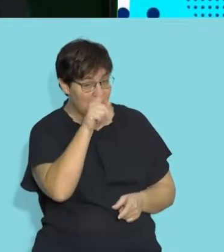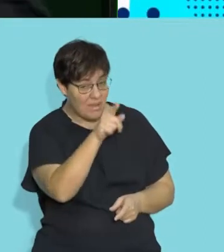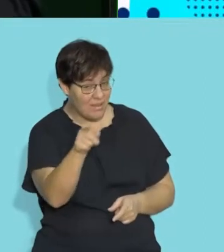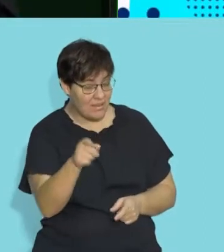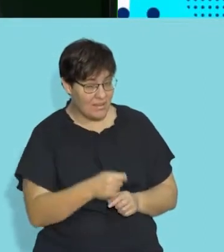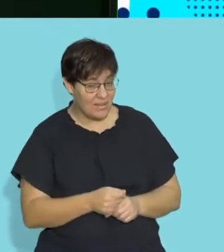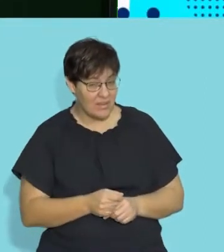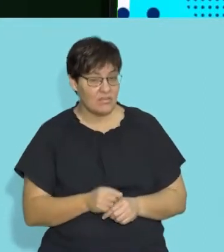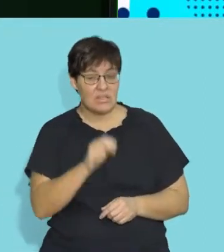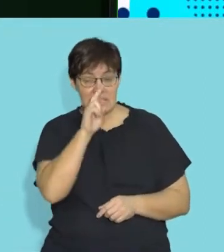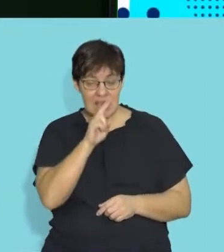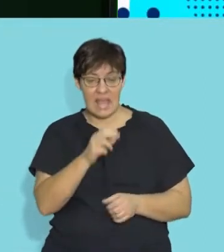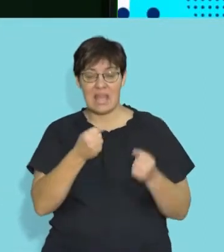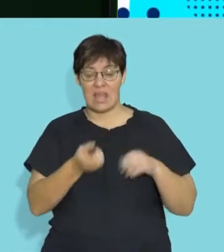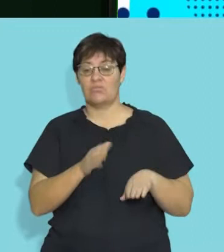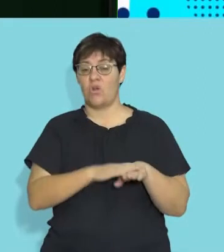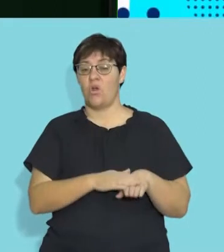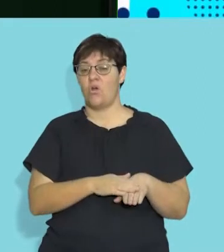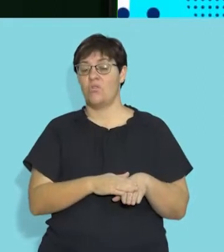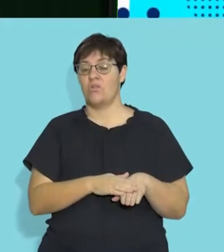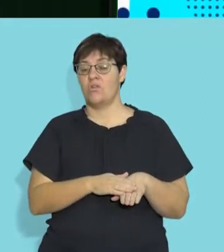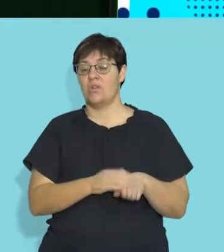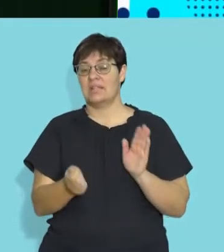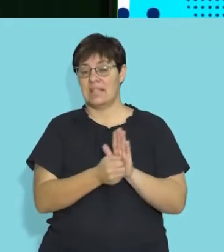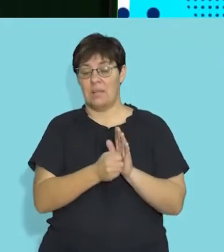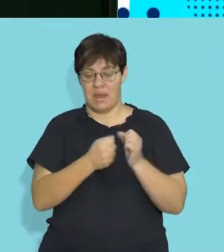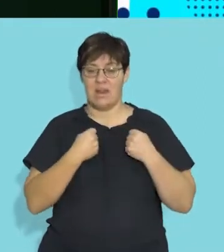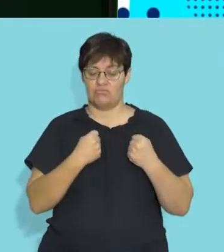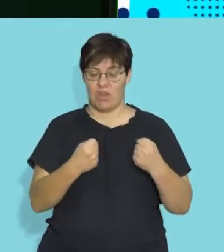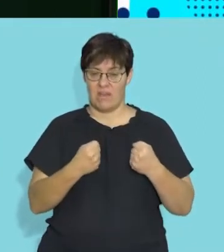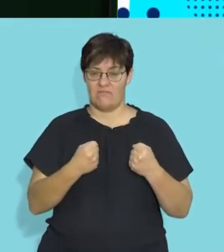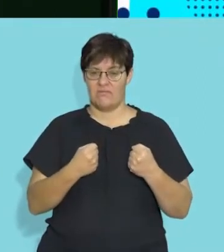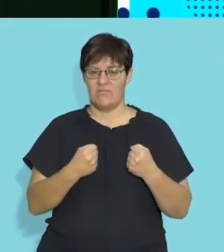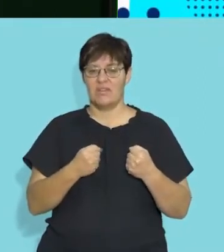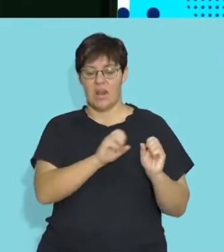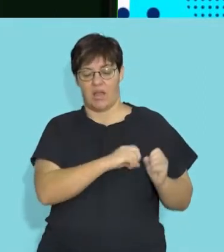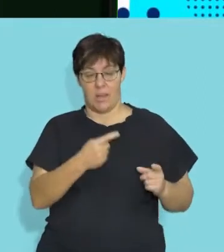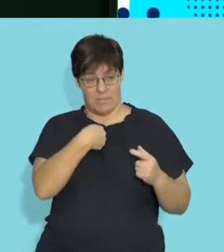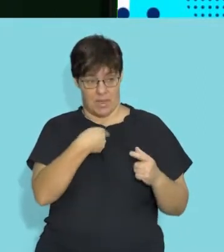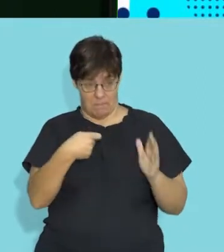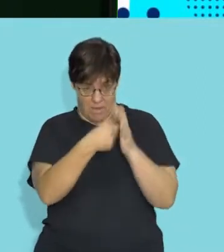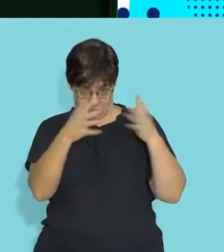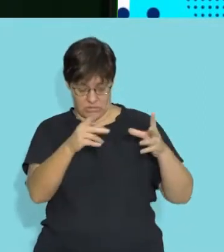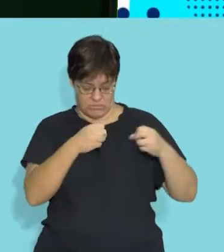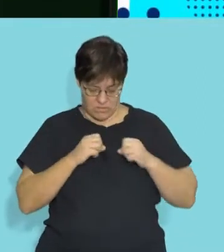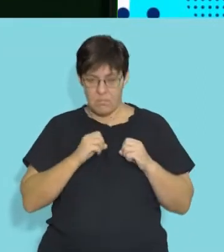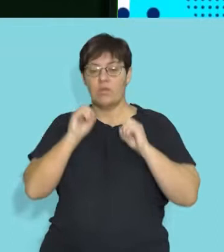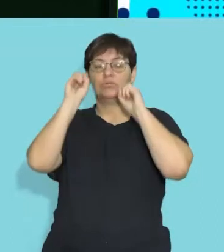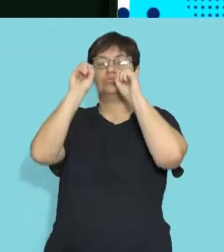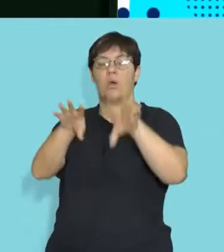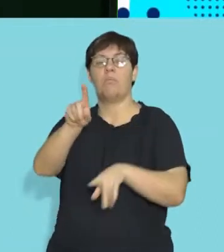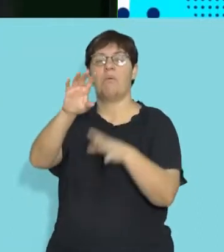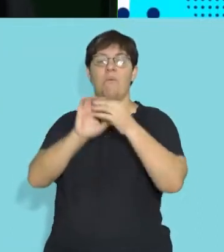there, when you see carriage on sales, immediately you should know that this does not impact